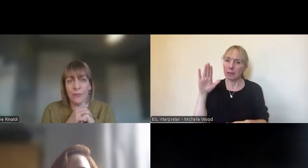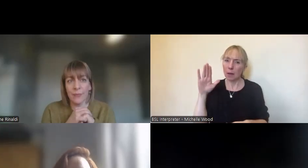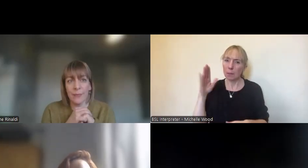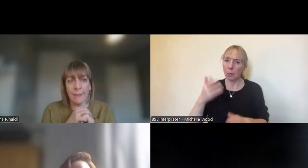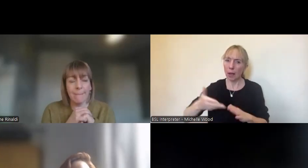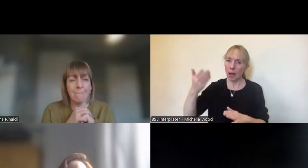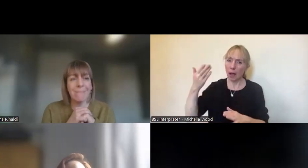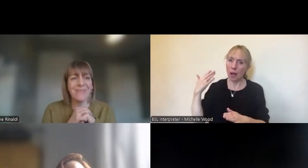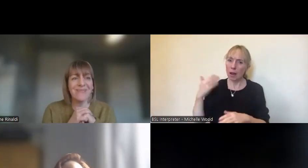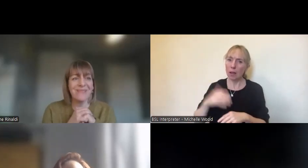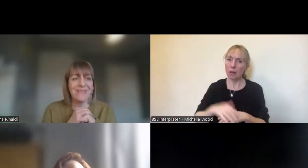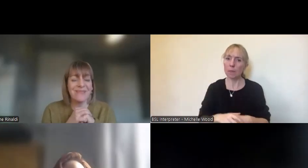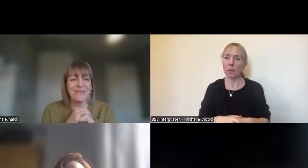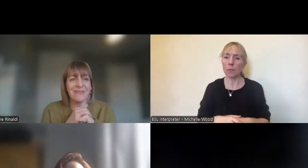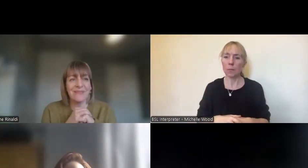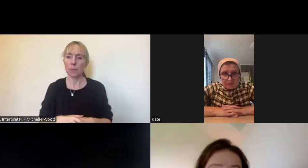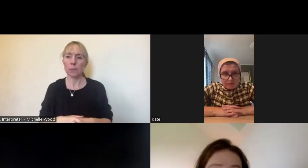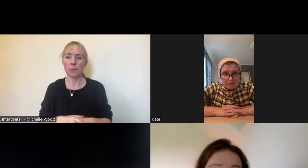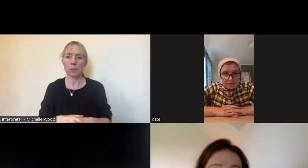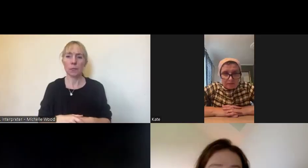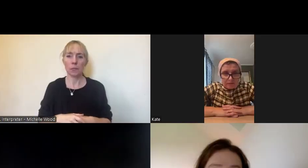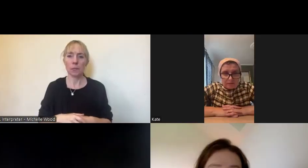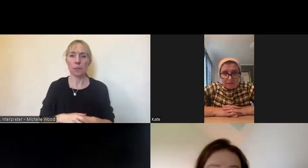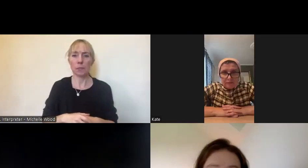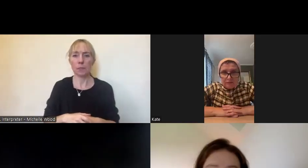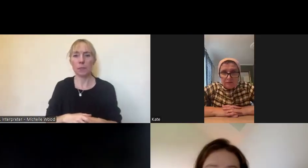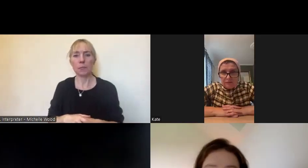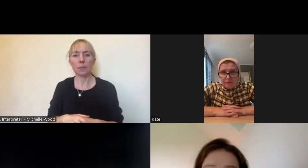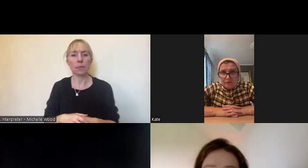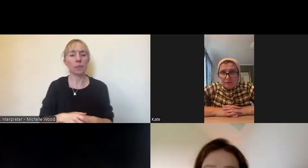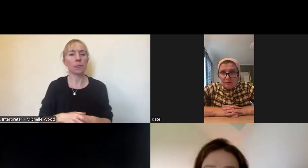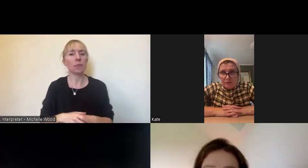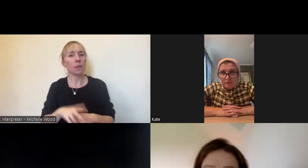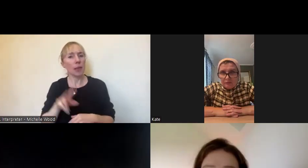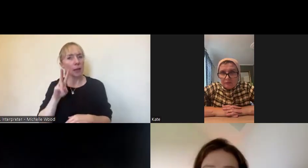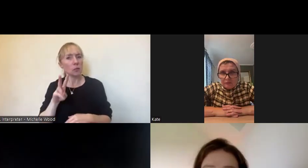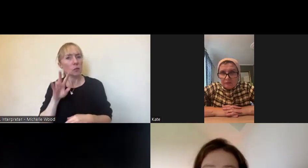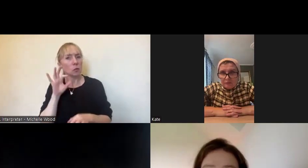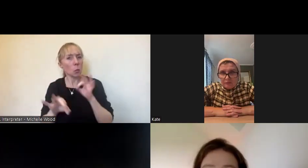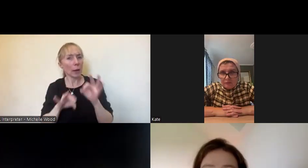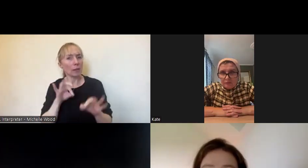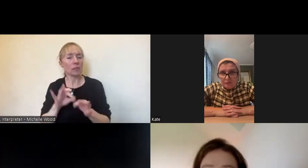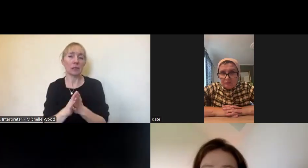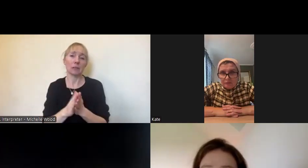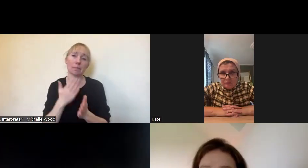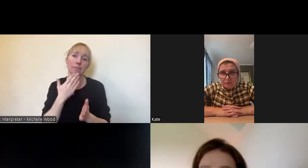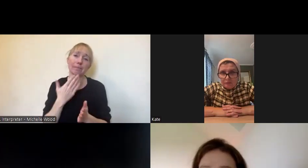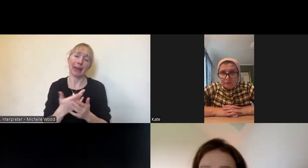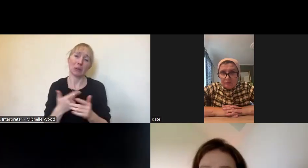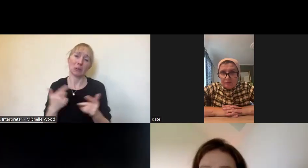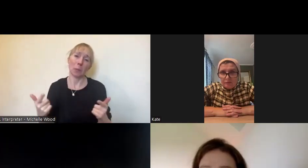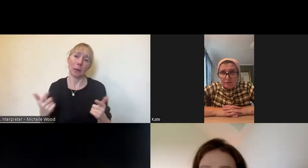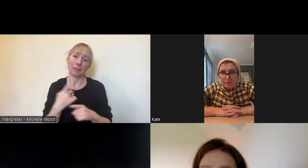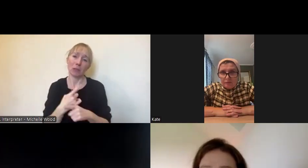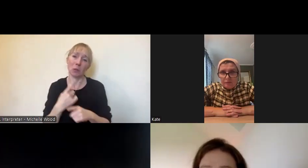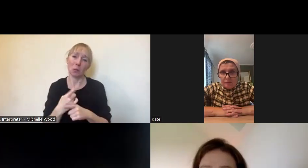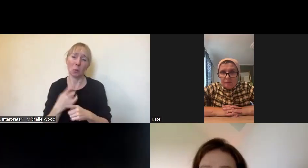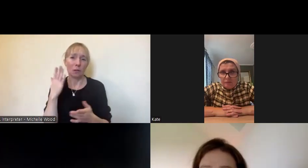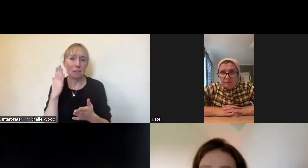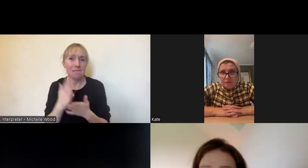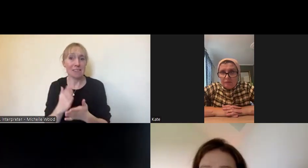ask that. Rona, did you want to? Yeah, I just have two questions actually. Thank you so much for the talk. It was really,